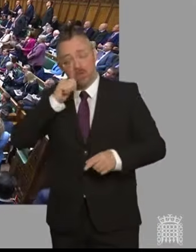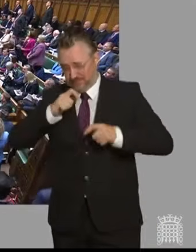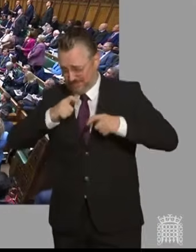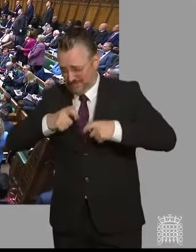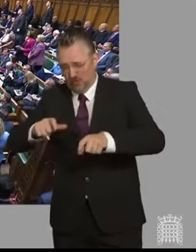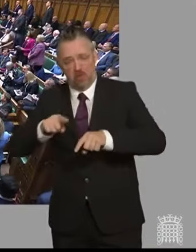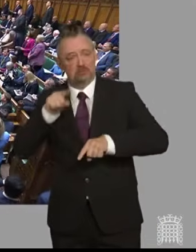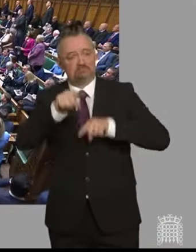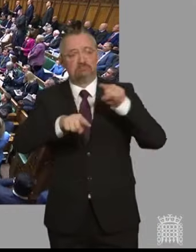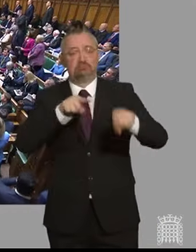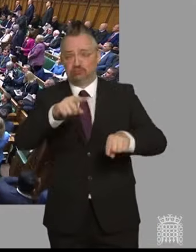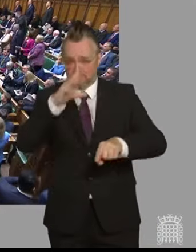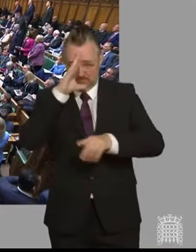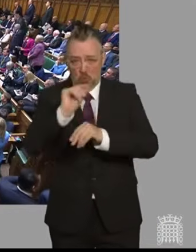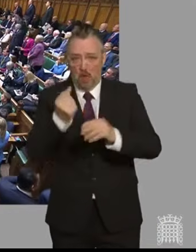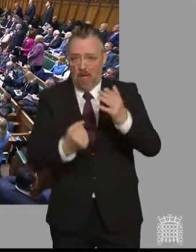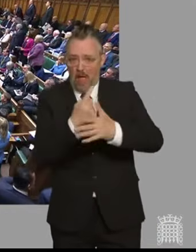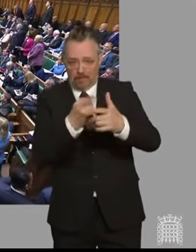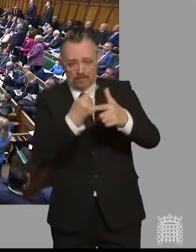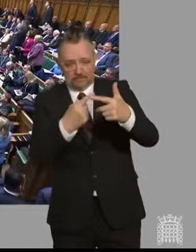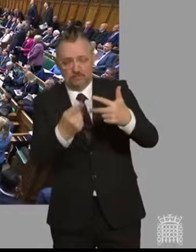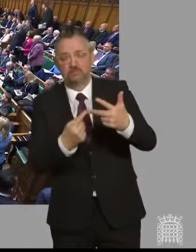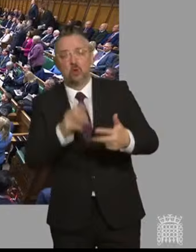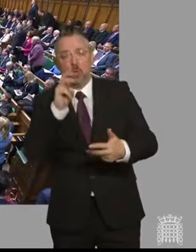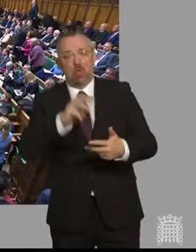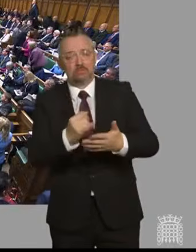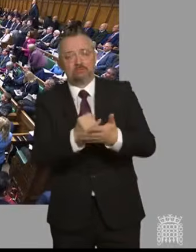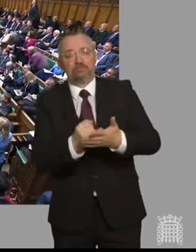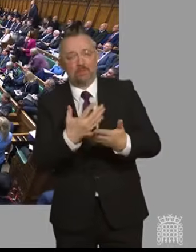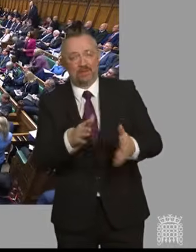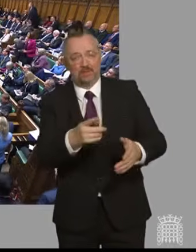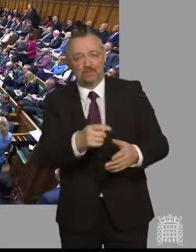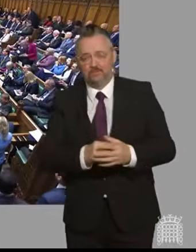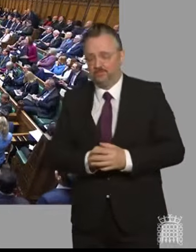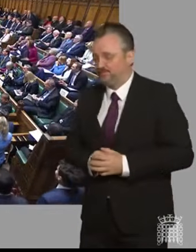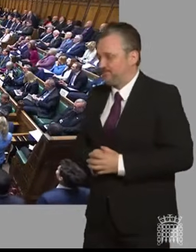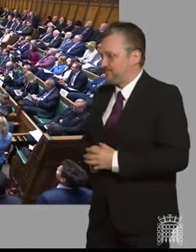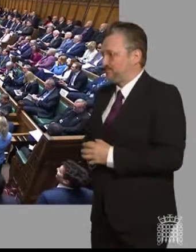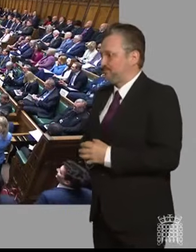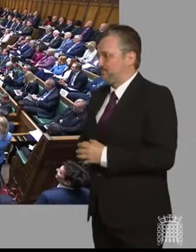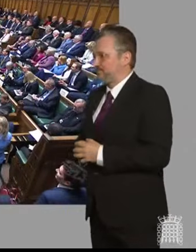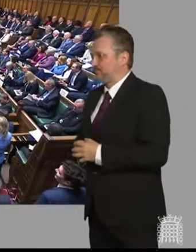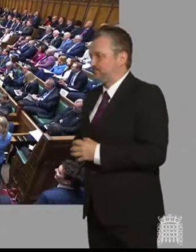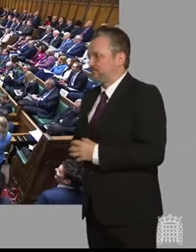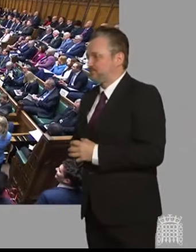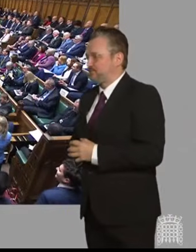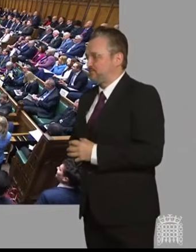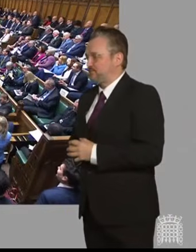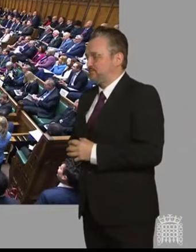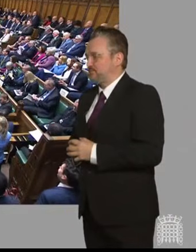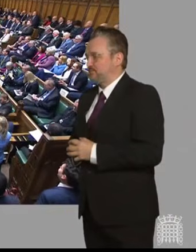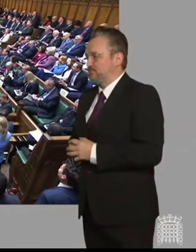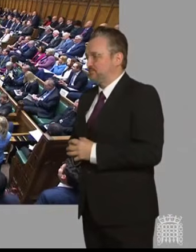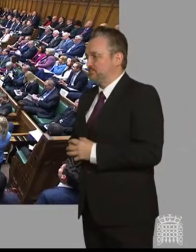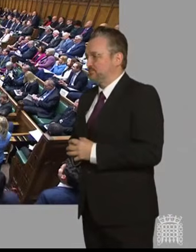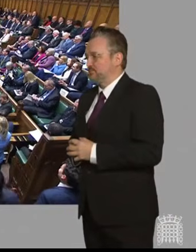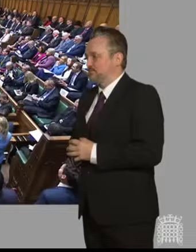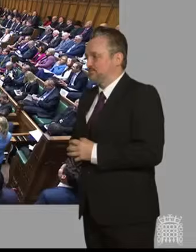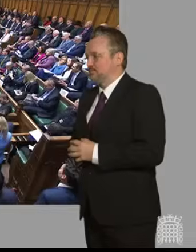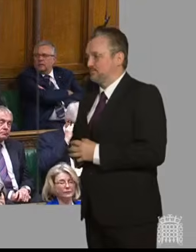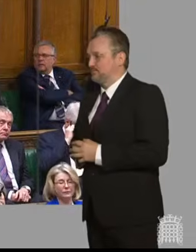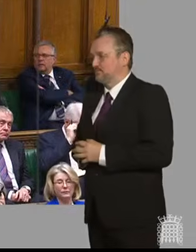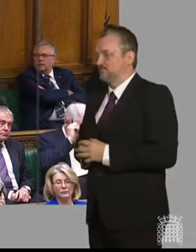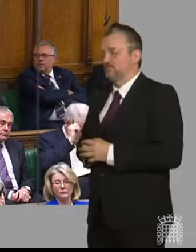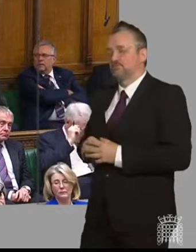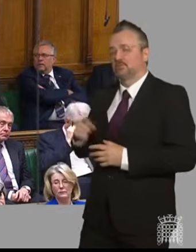Thank you very much, Mr. Speaker. There are 4,000 patients in Carshalton and Wallington facing uncertainty after landlords pulled out